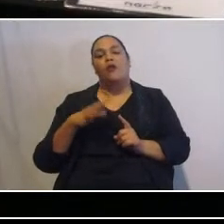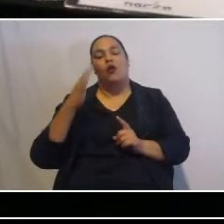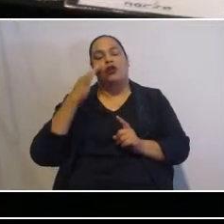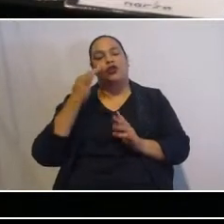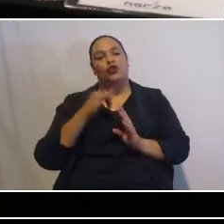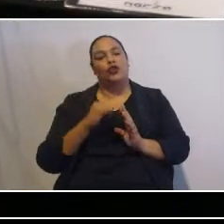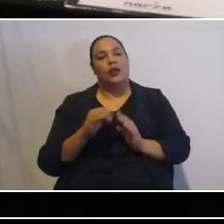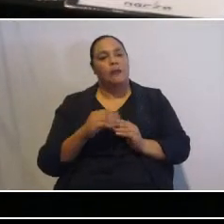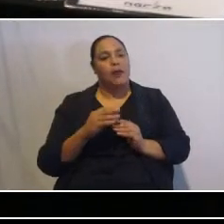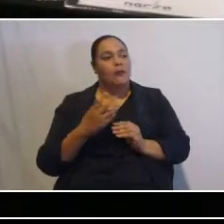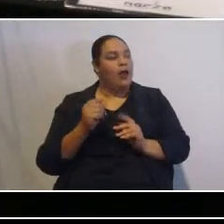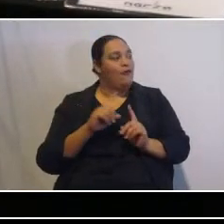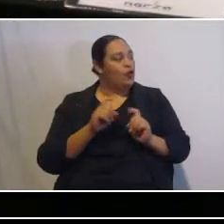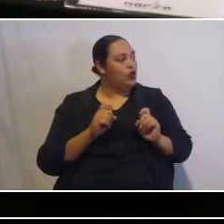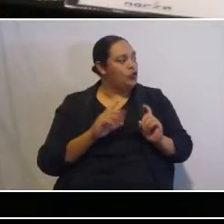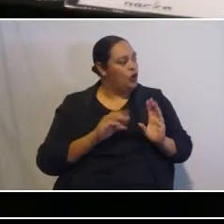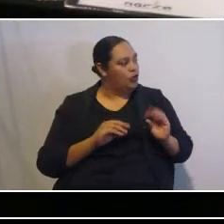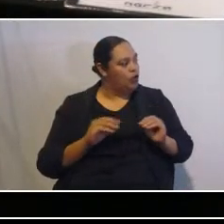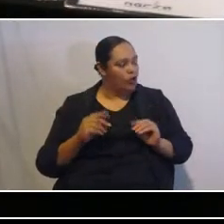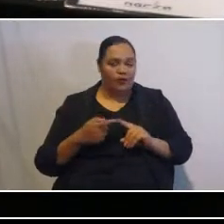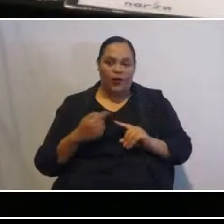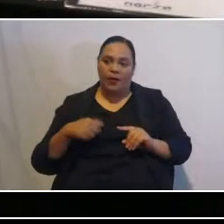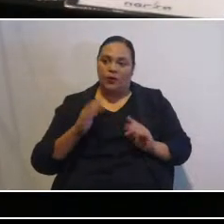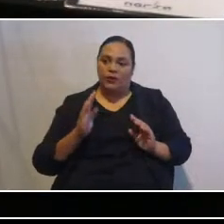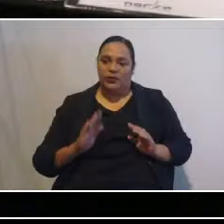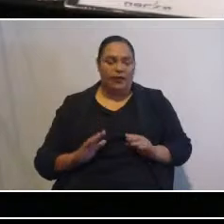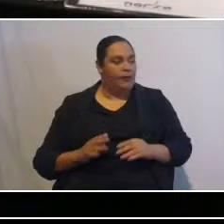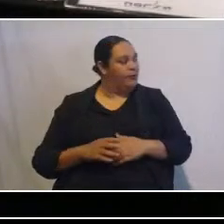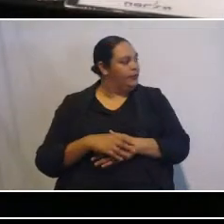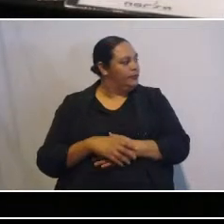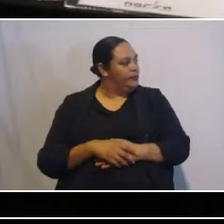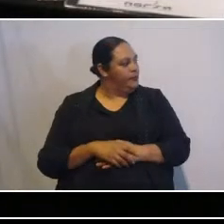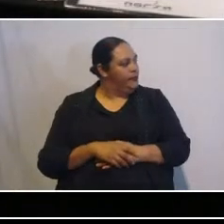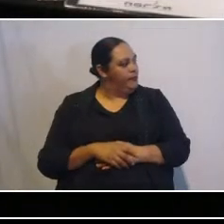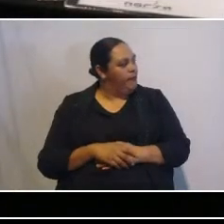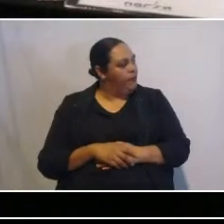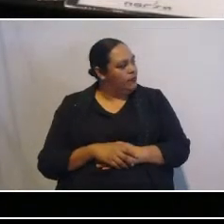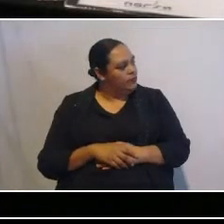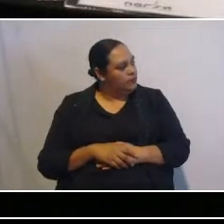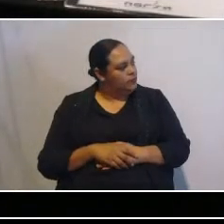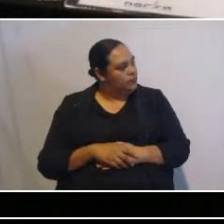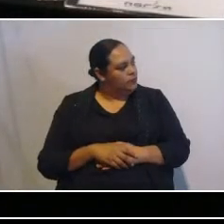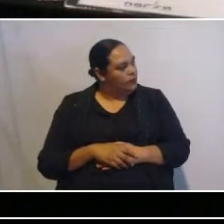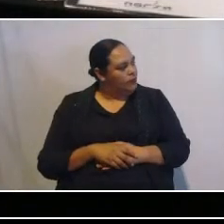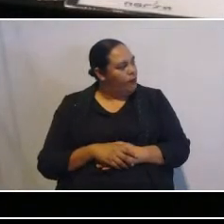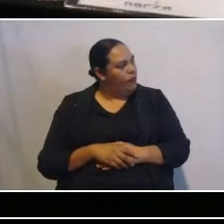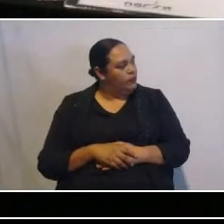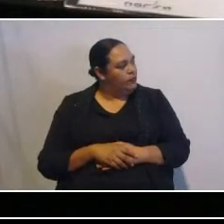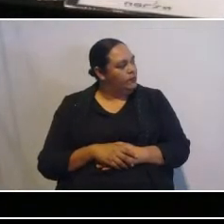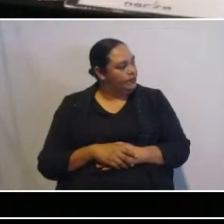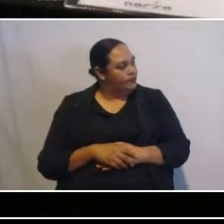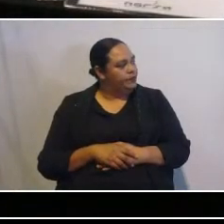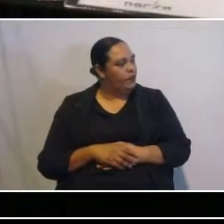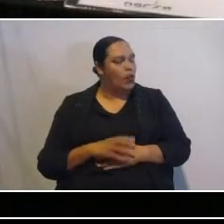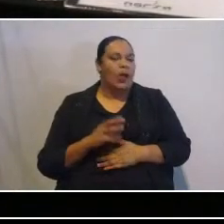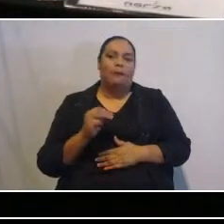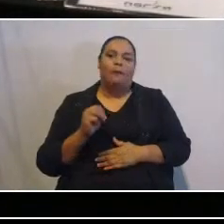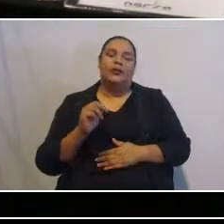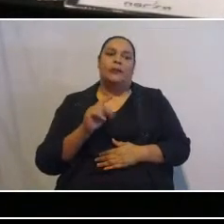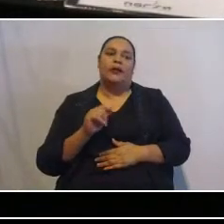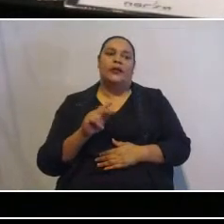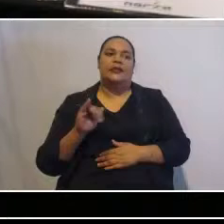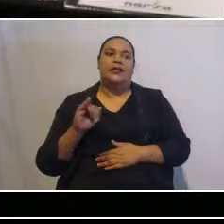check if the members have any questions from our side, the panel members. Fine. Okay, Mr. Mkhize has one